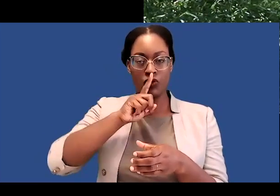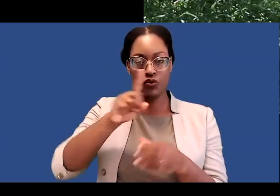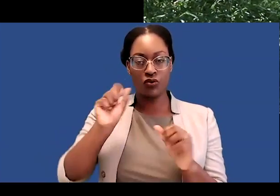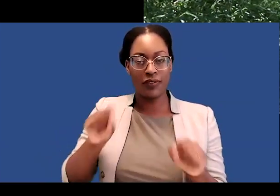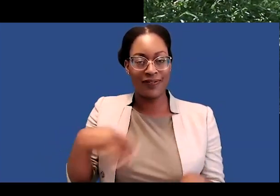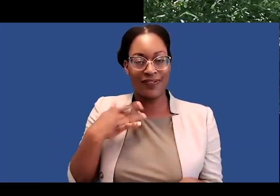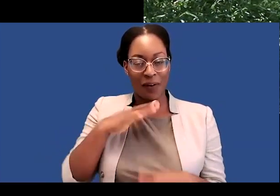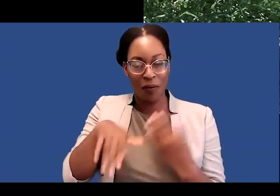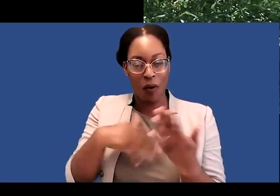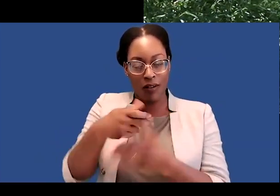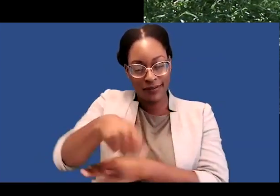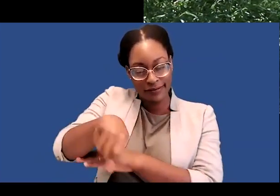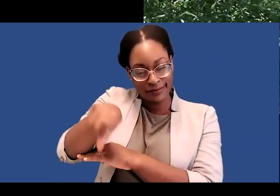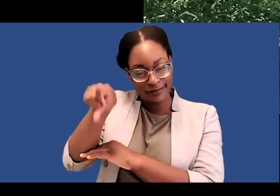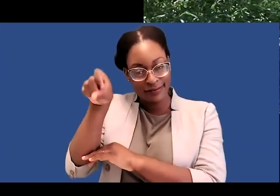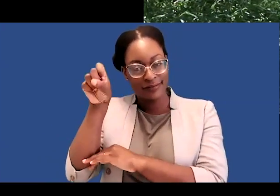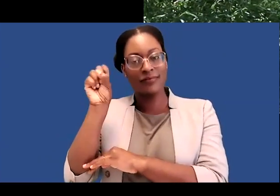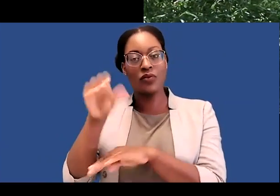toes.